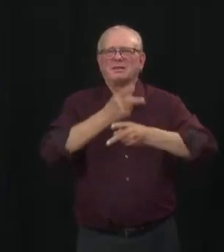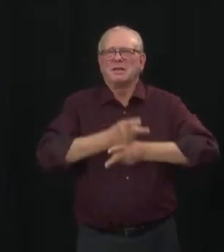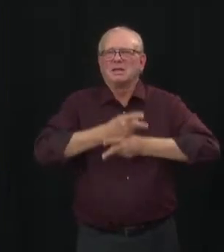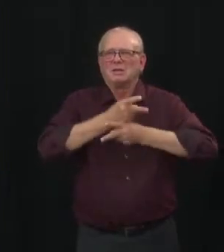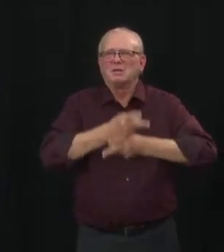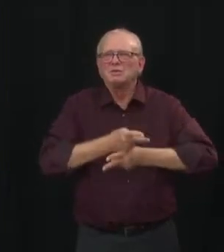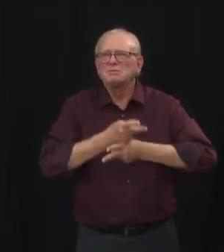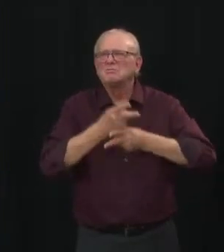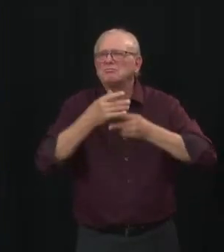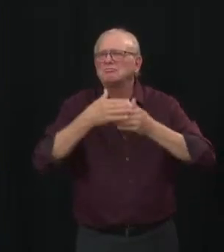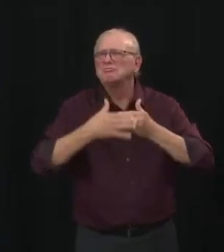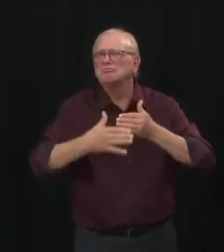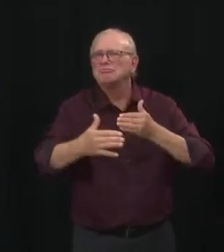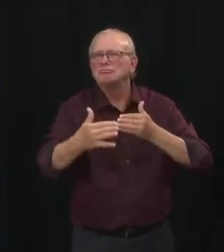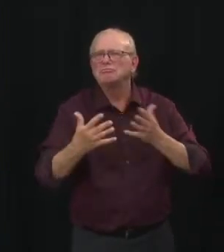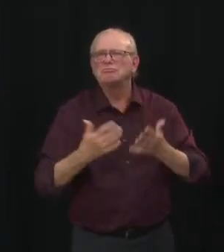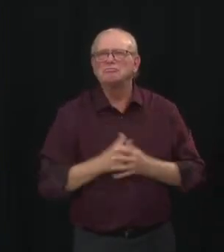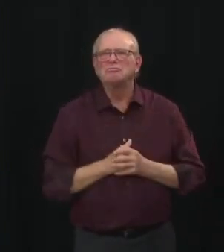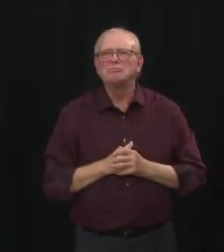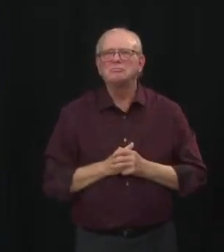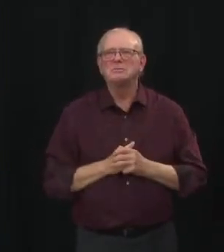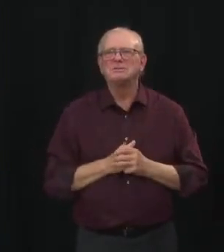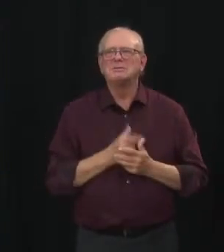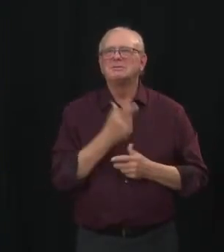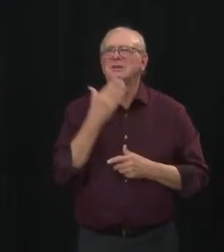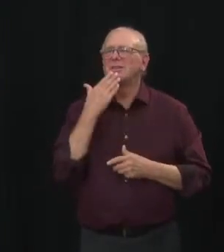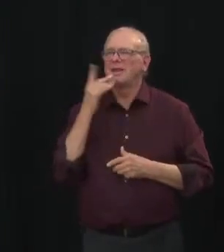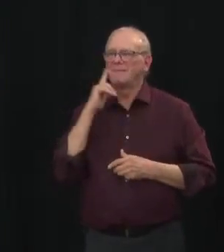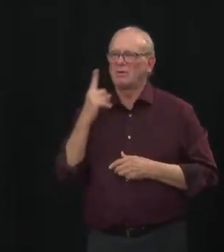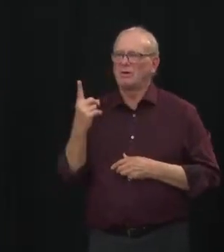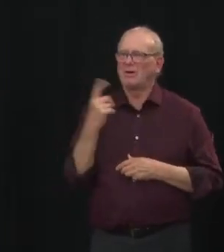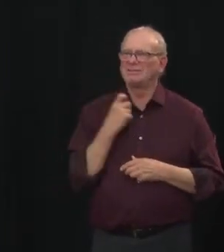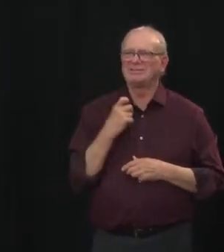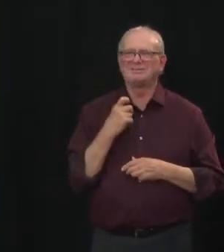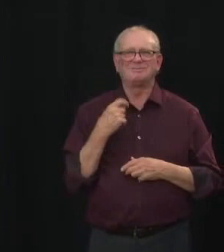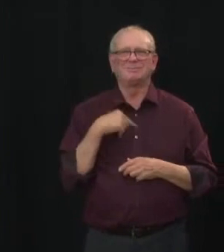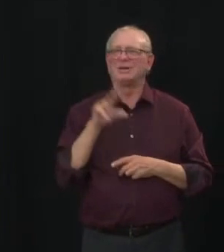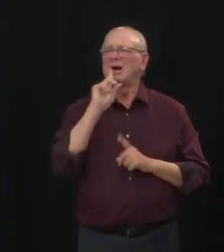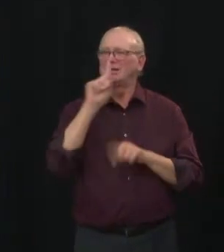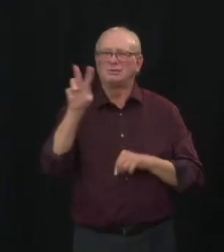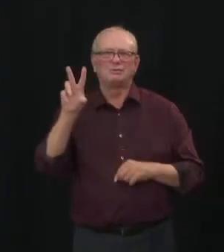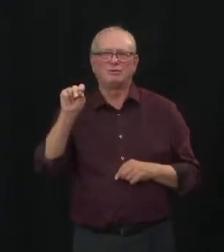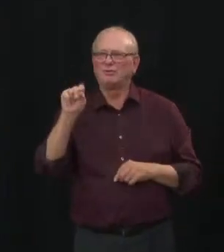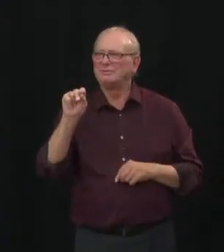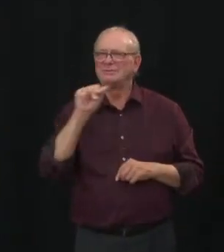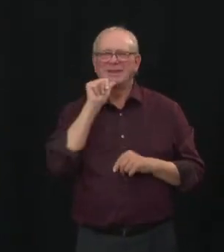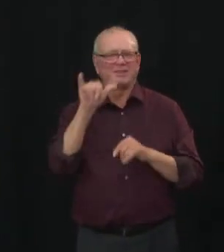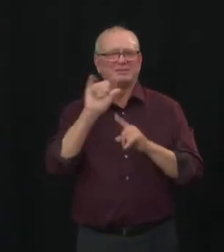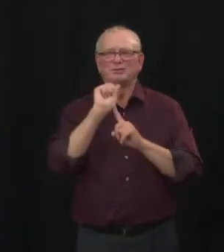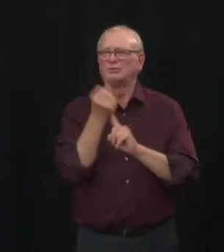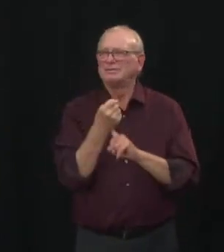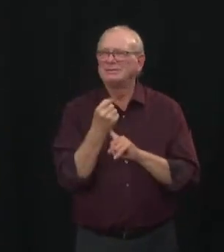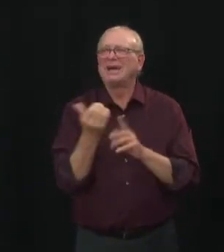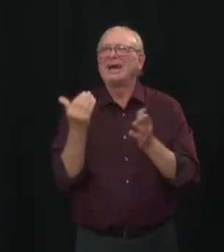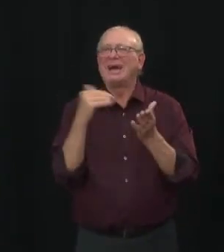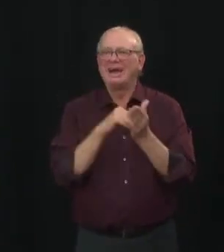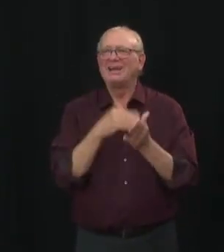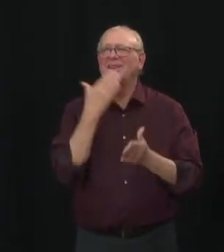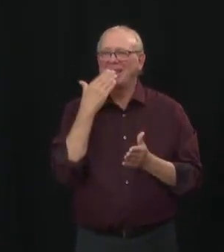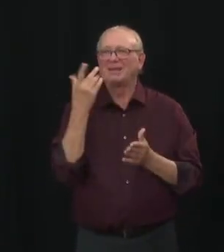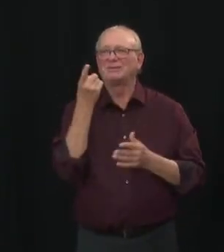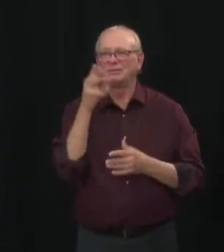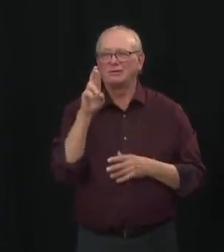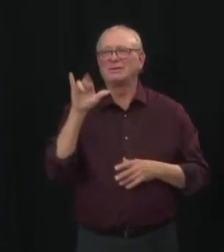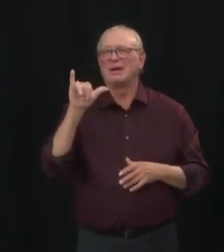no, that's not the case. And first off, I just want to once again thank Dr. Yu for her tremendous service through